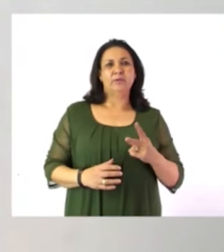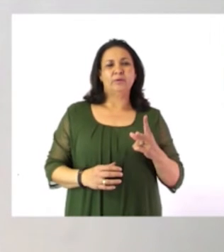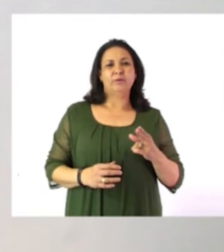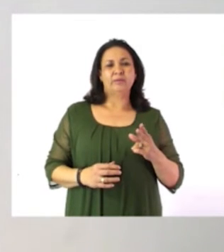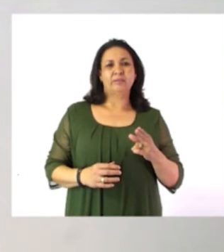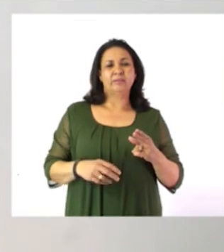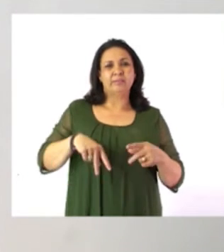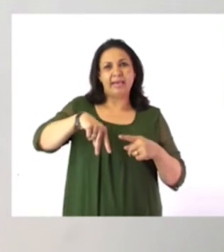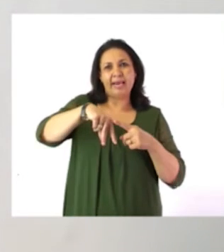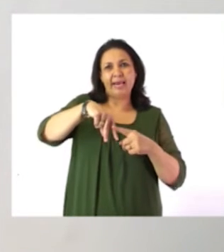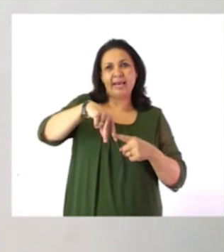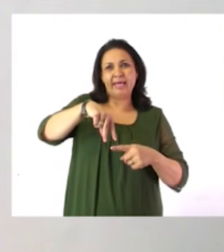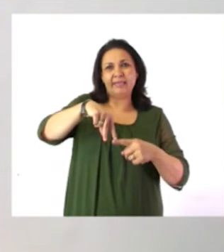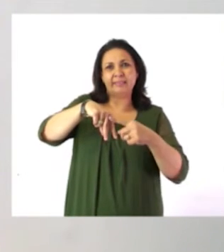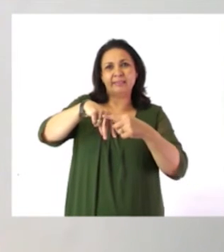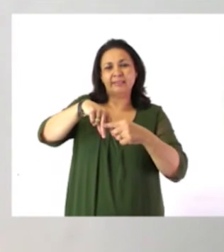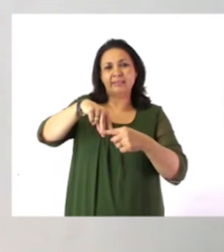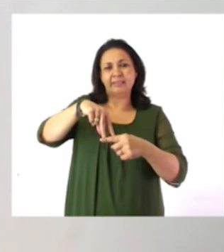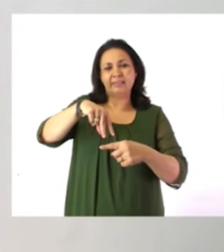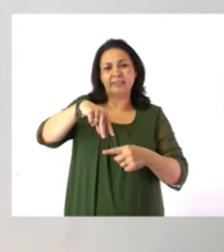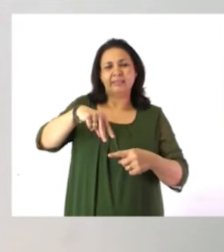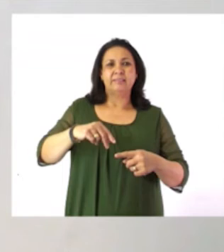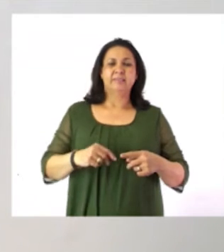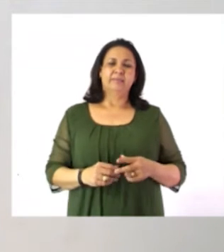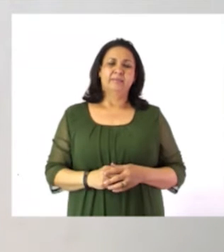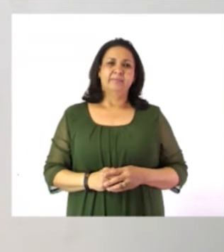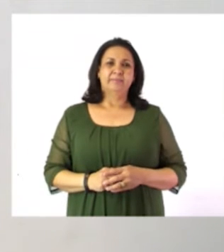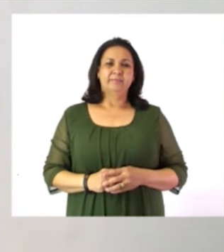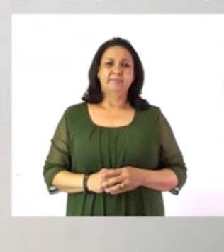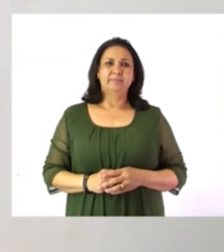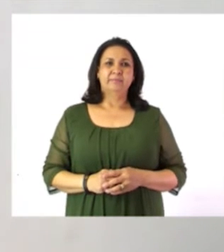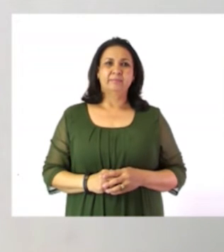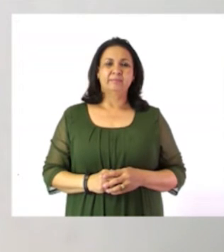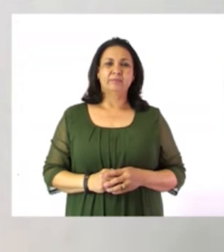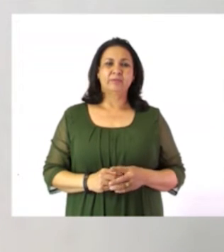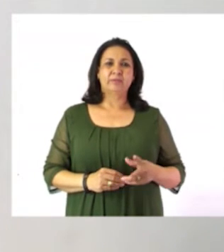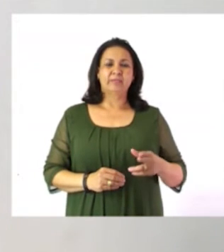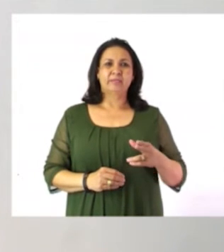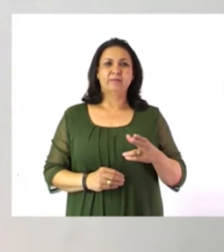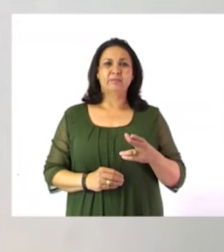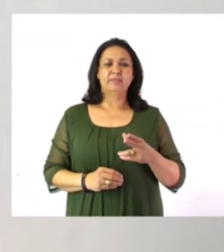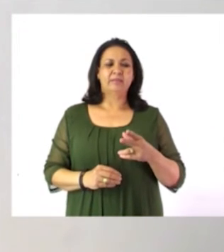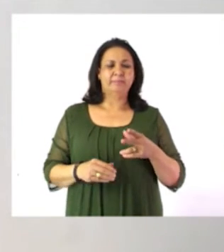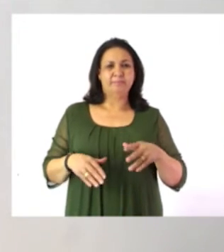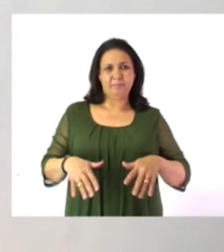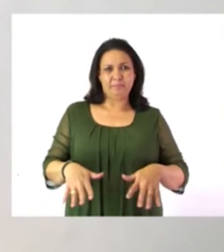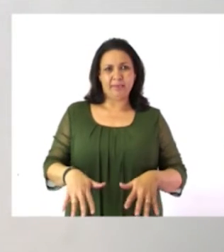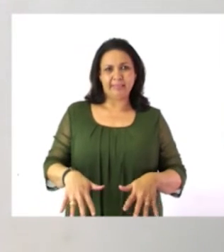And the legs, you cut out the legs like I've done here. And the pants for the